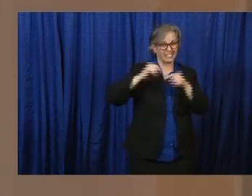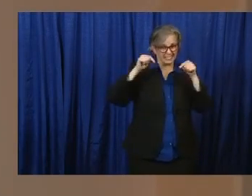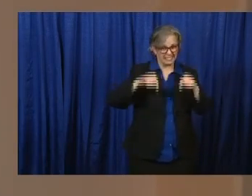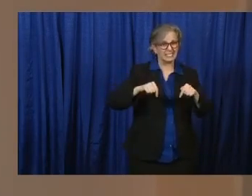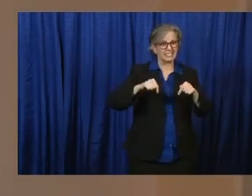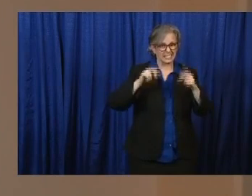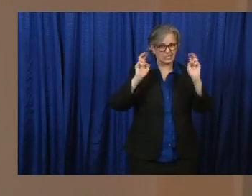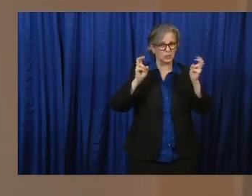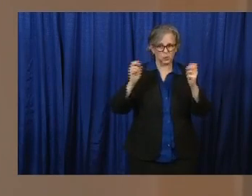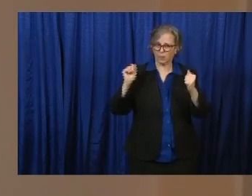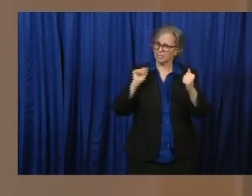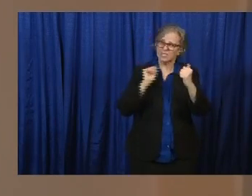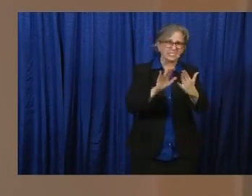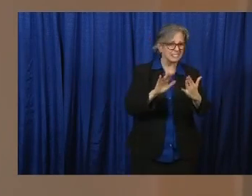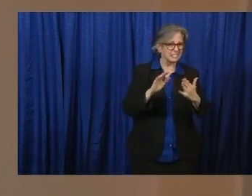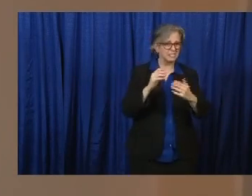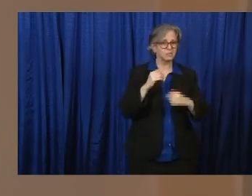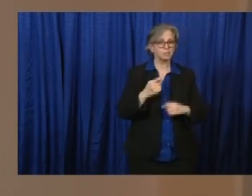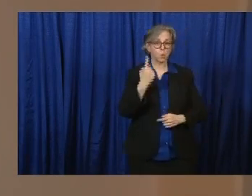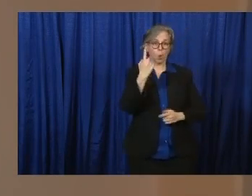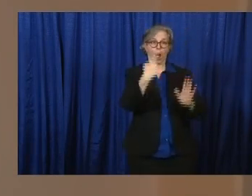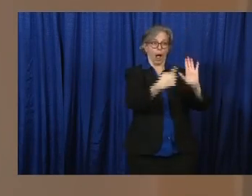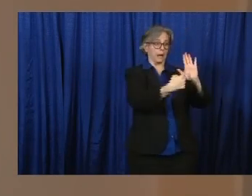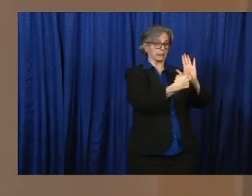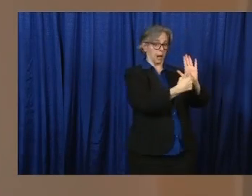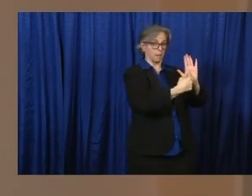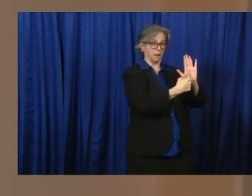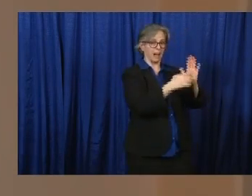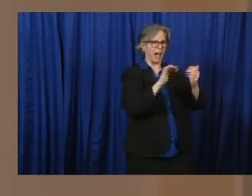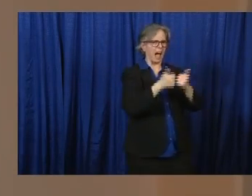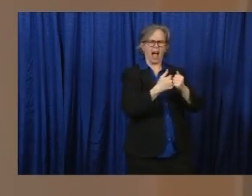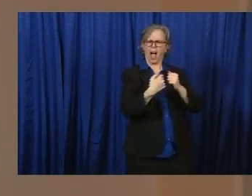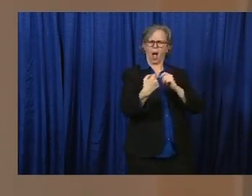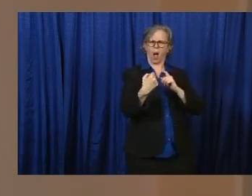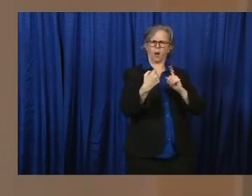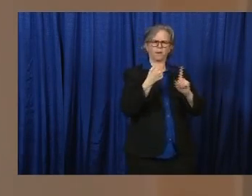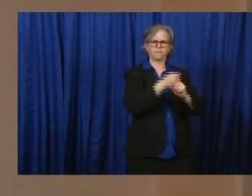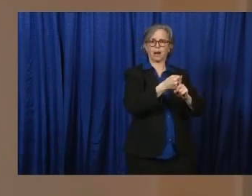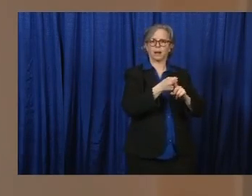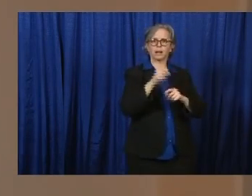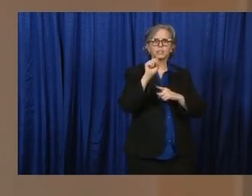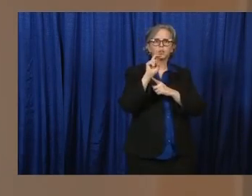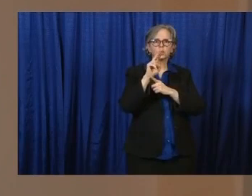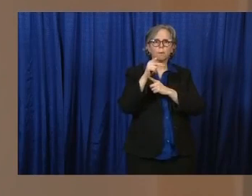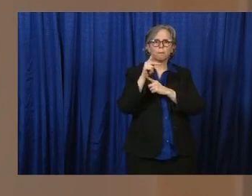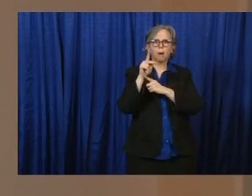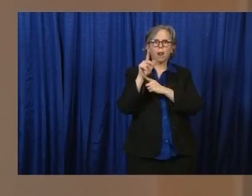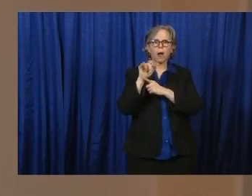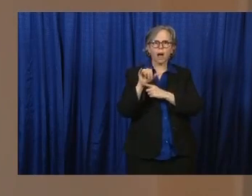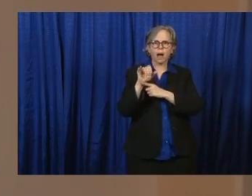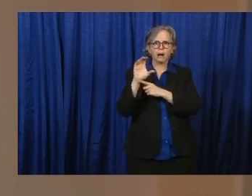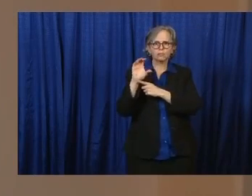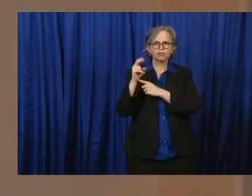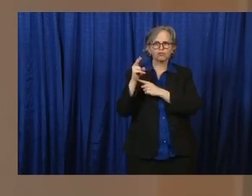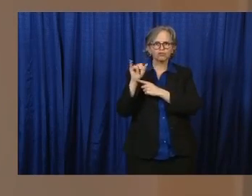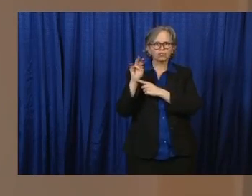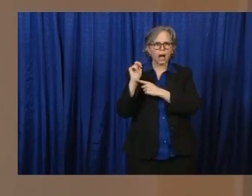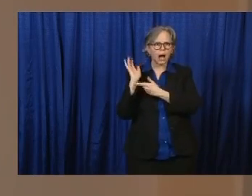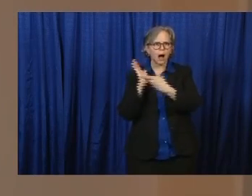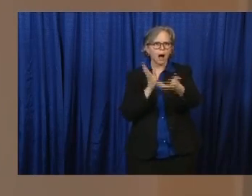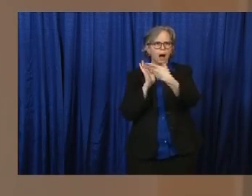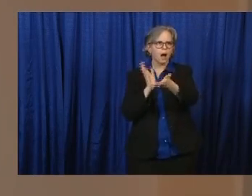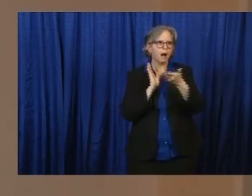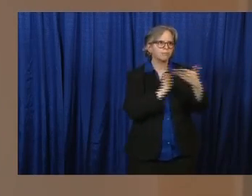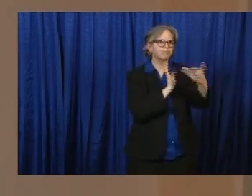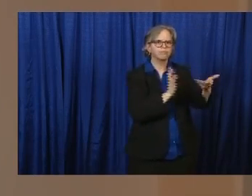this trickles up the supply chain, the daisy chain, so to speak. We don't want, say for example,